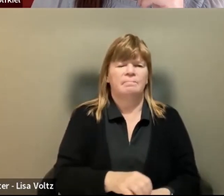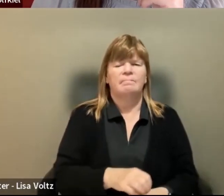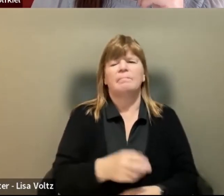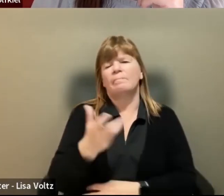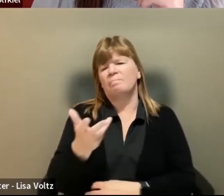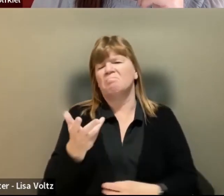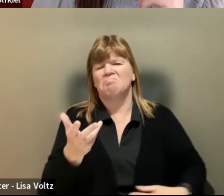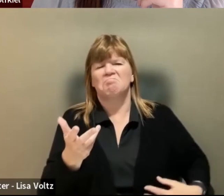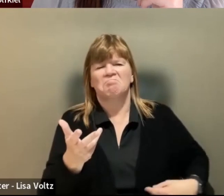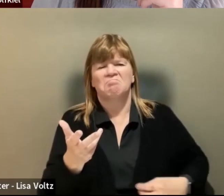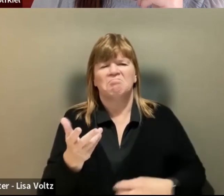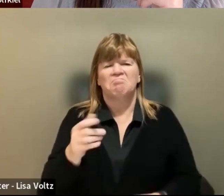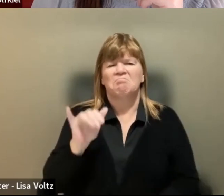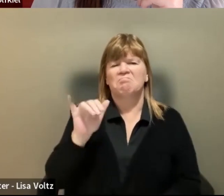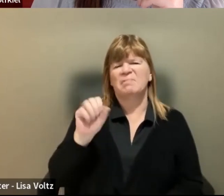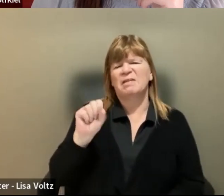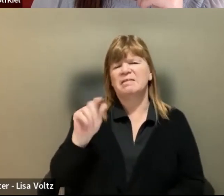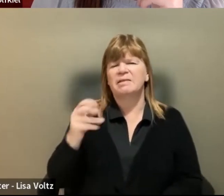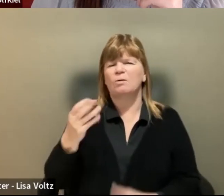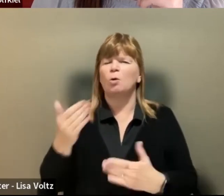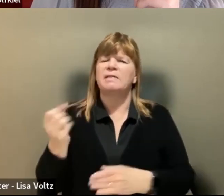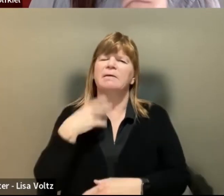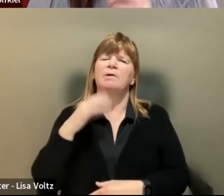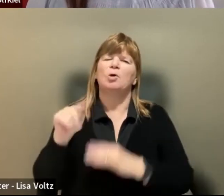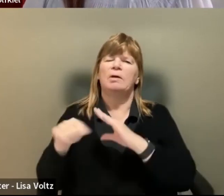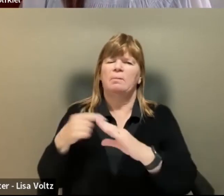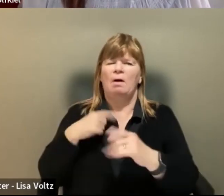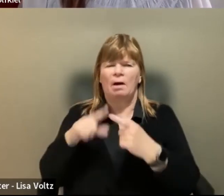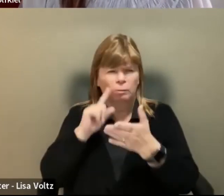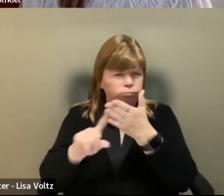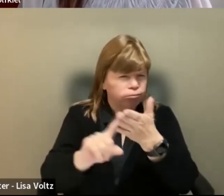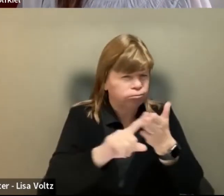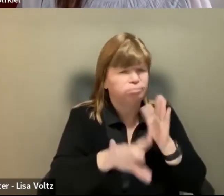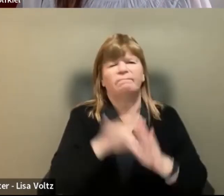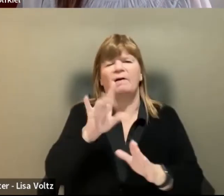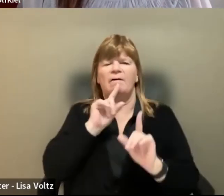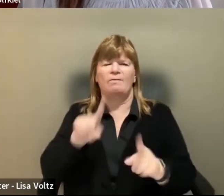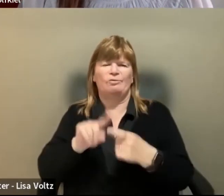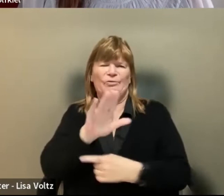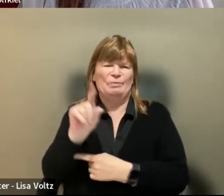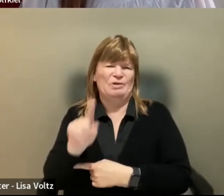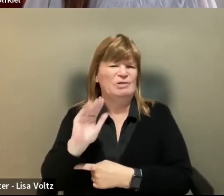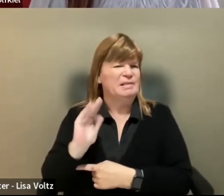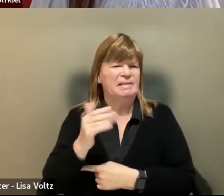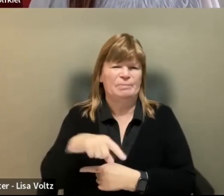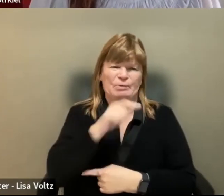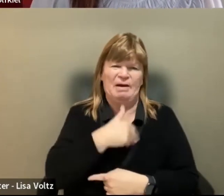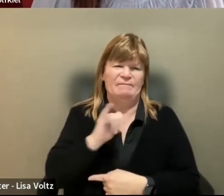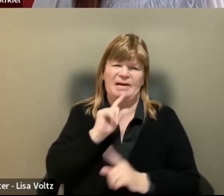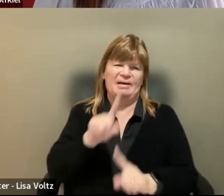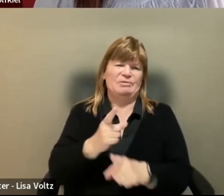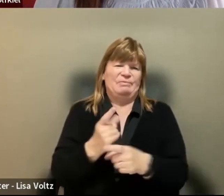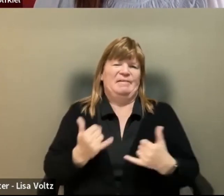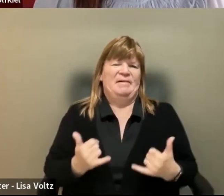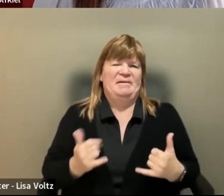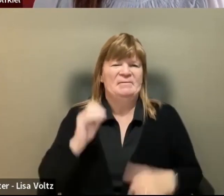Sarah, please send me your email and I will do some digging and try to find an answer to your question, since we don't have that for you today. So go